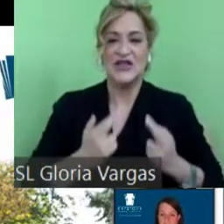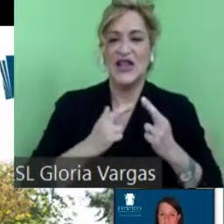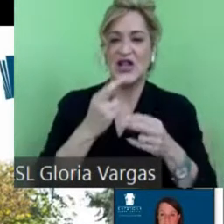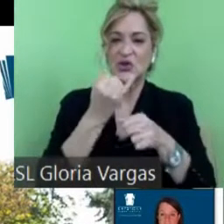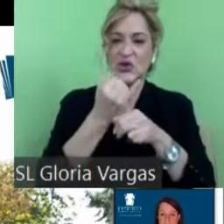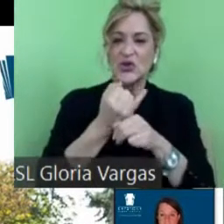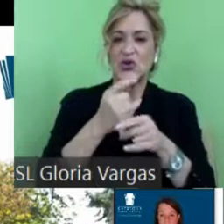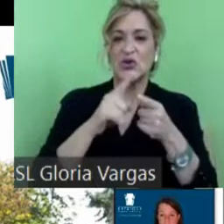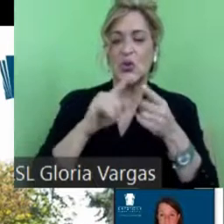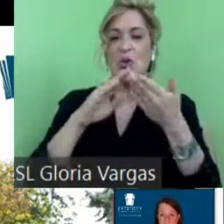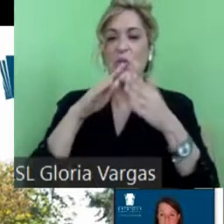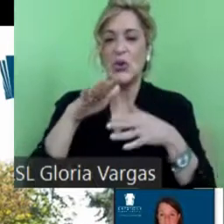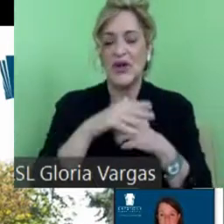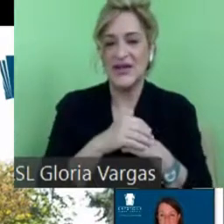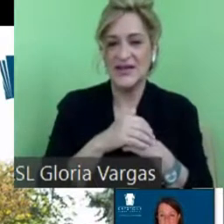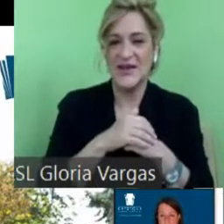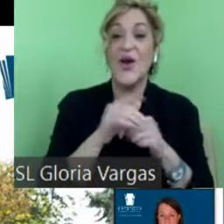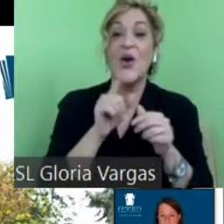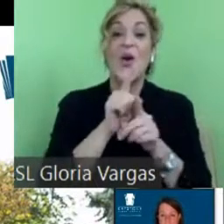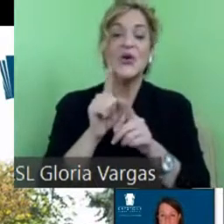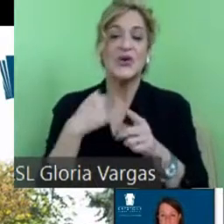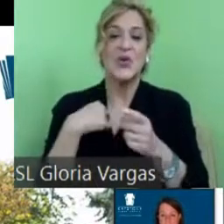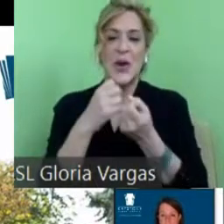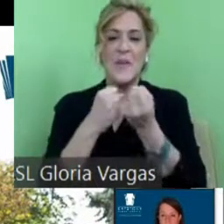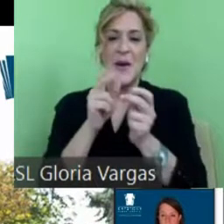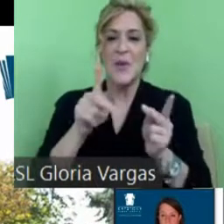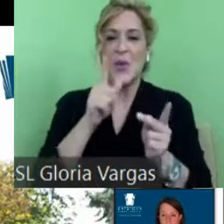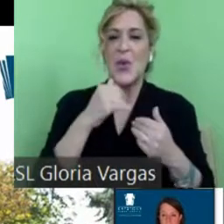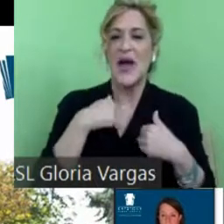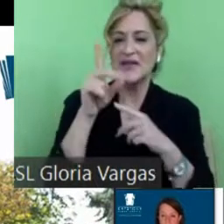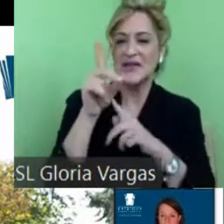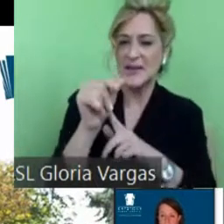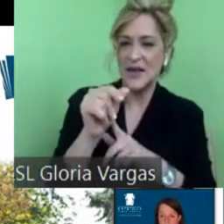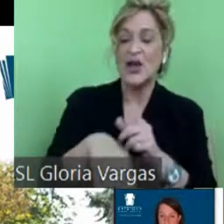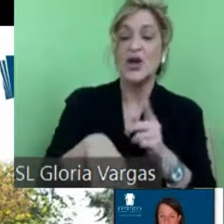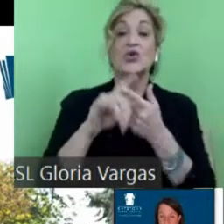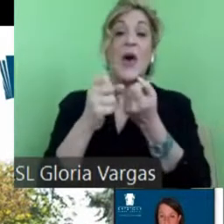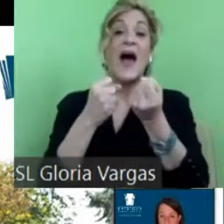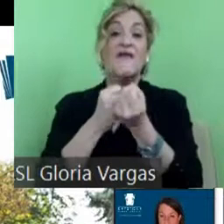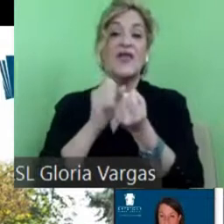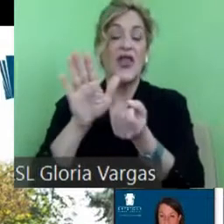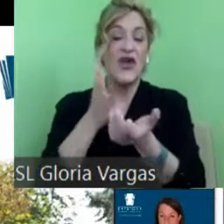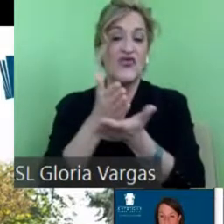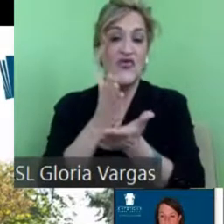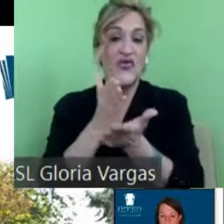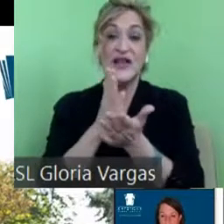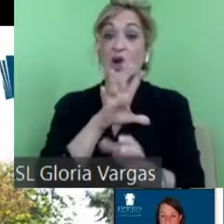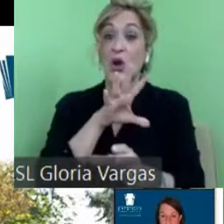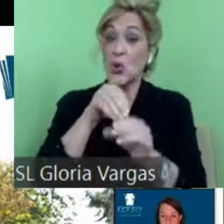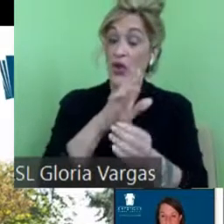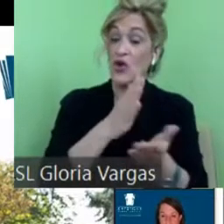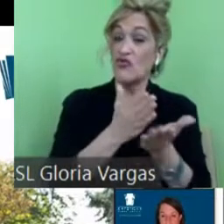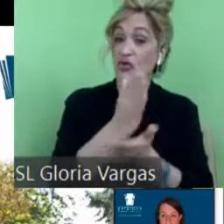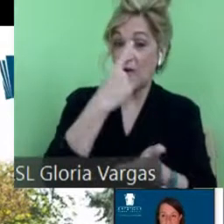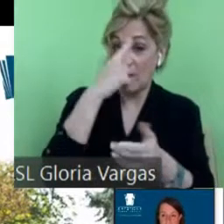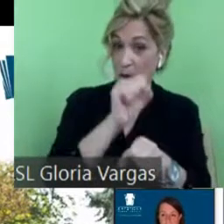to communities. We also empowered persons with disabilities to advocate for their rights, including for the right to